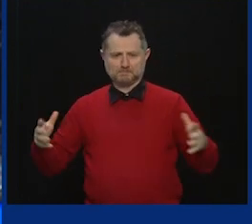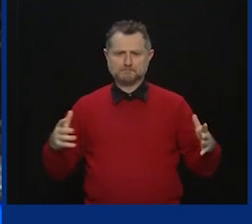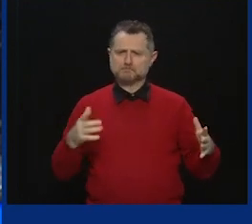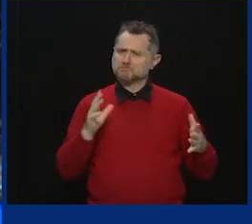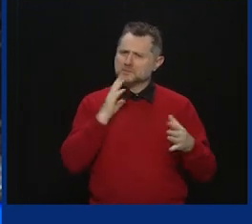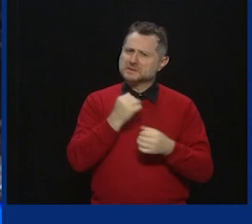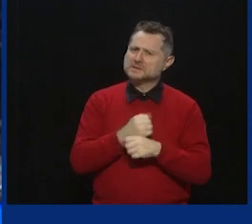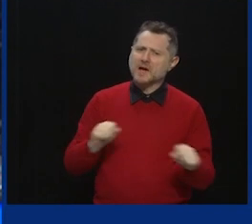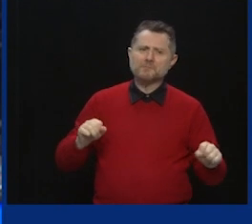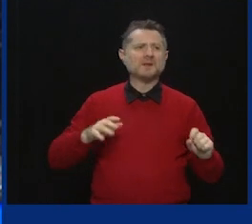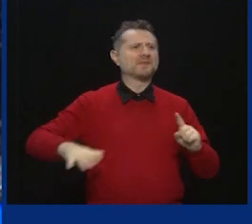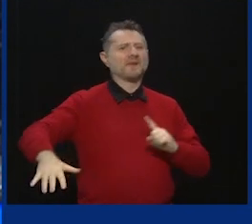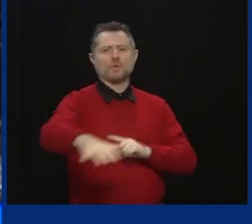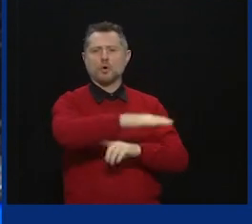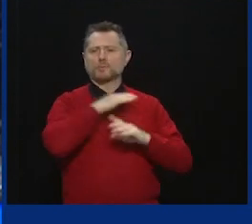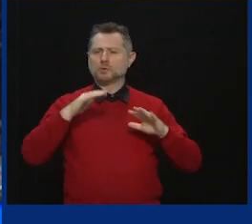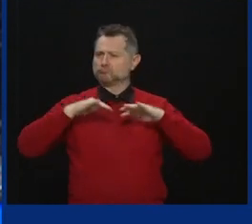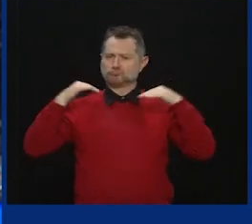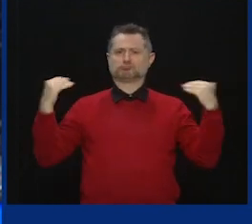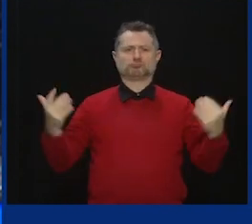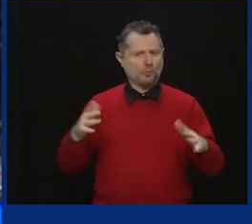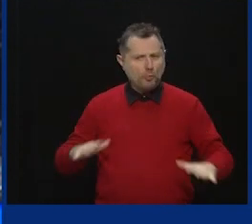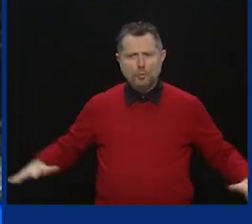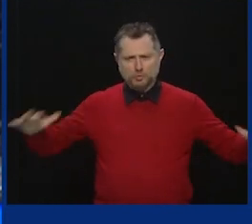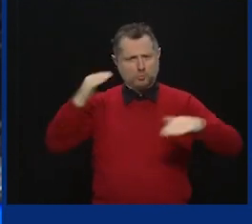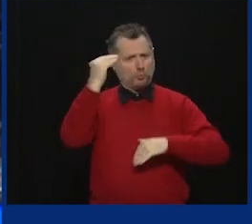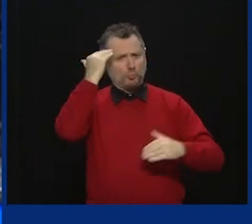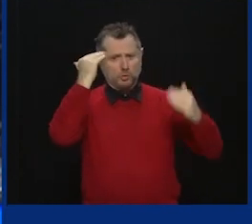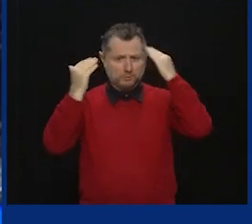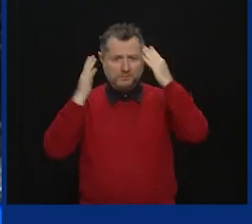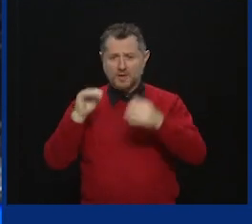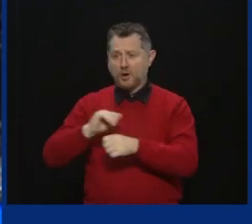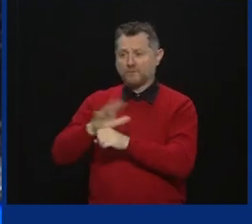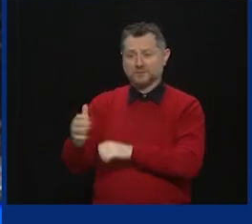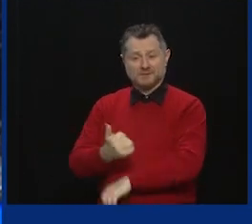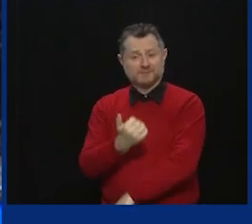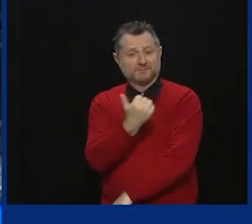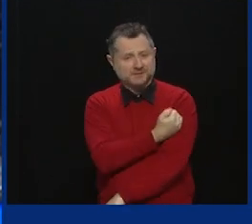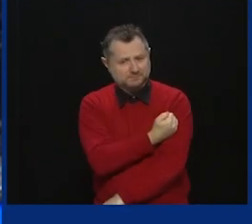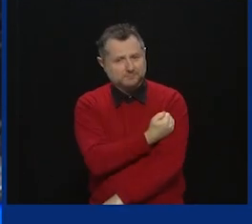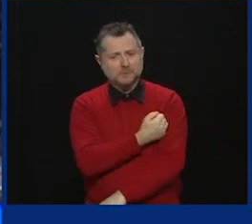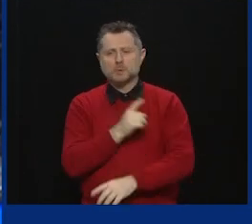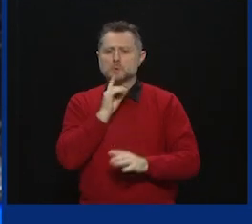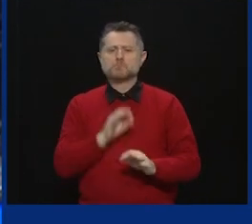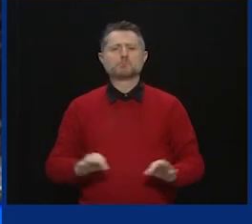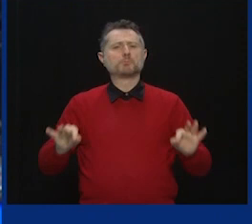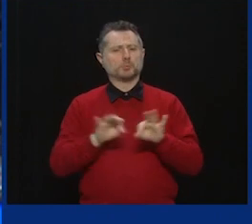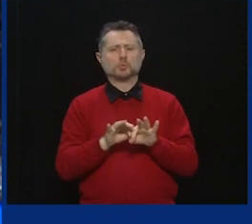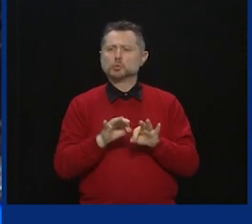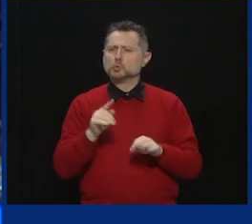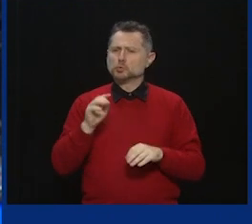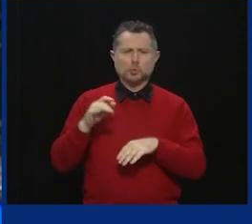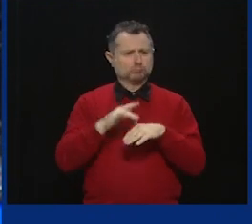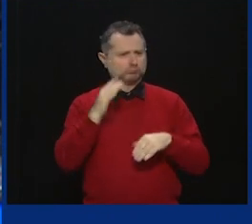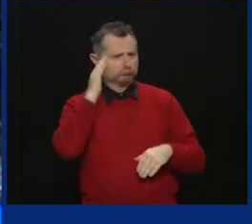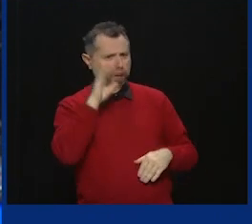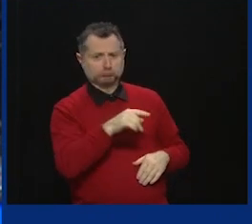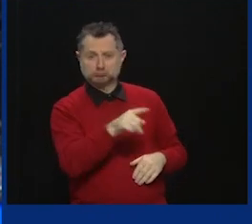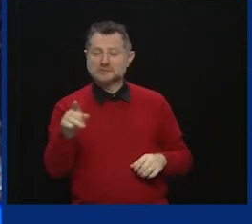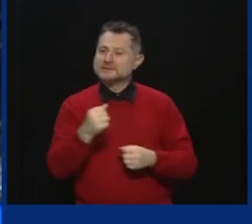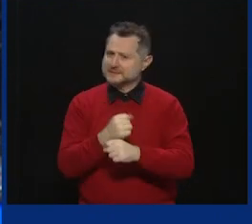fans. And we know that the COVID-19 vaccines are one of the most important tools for us to do that. The